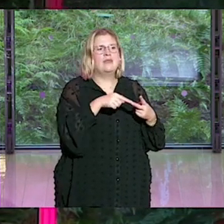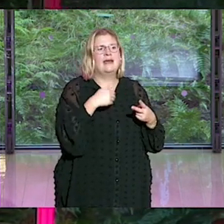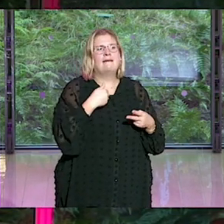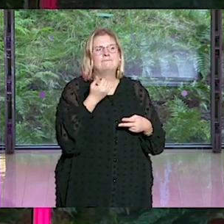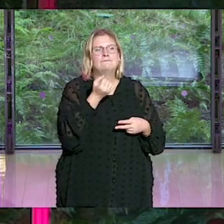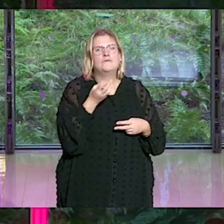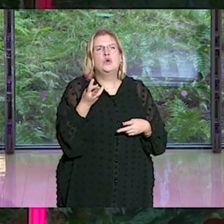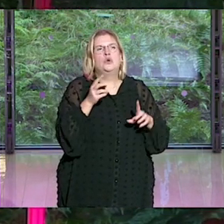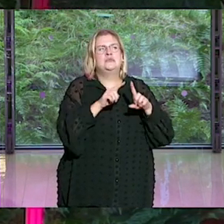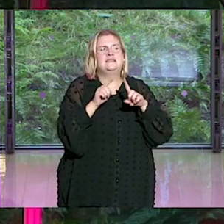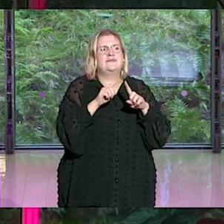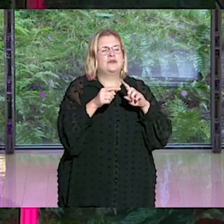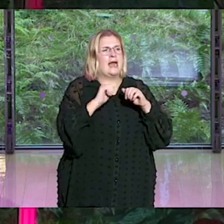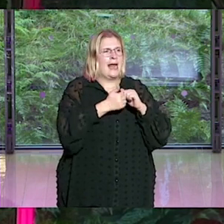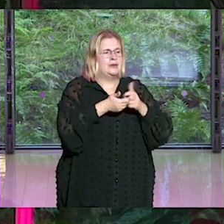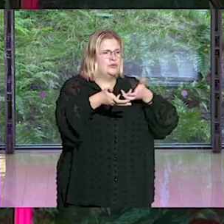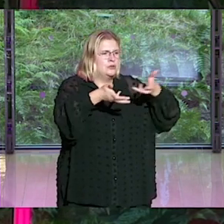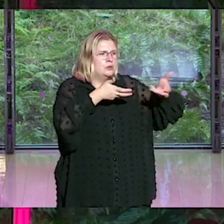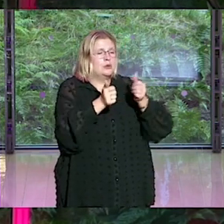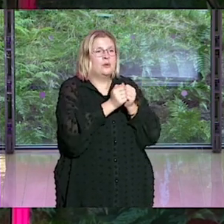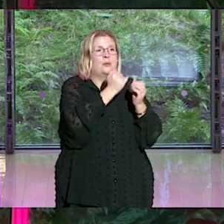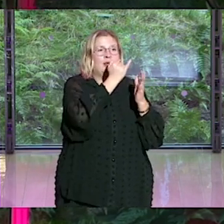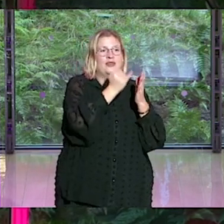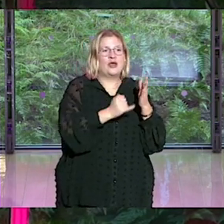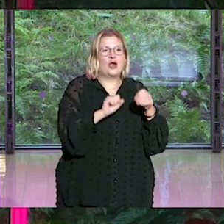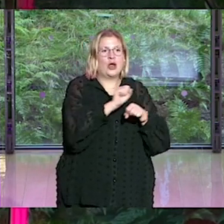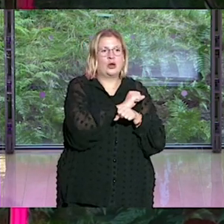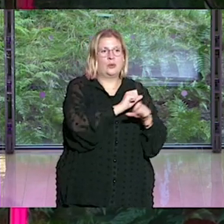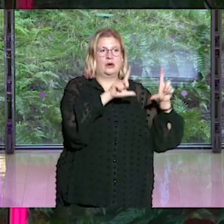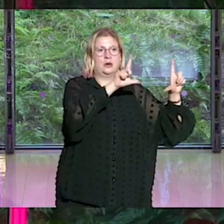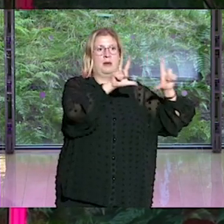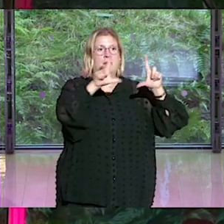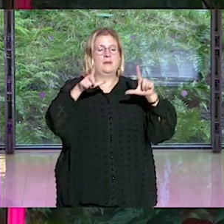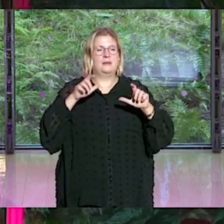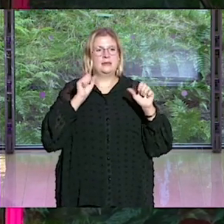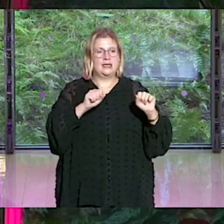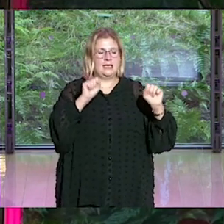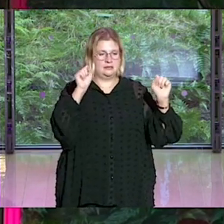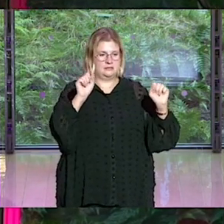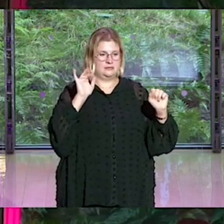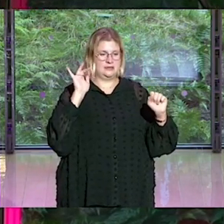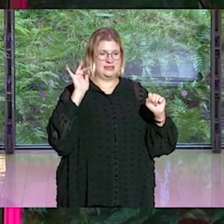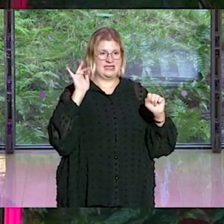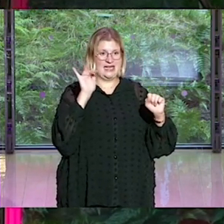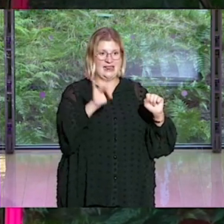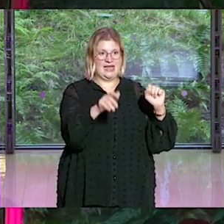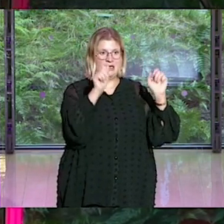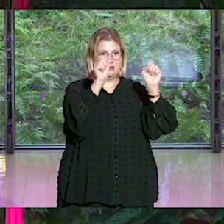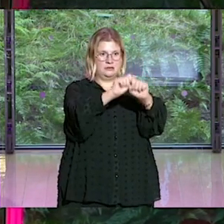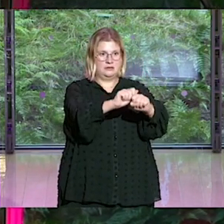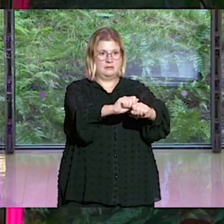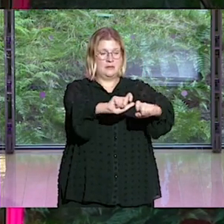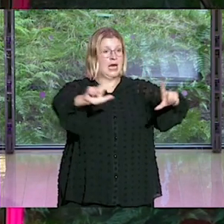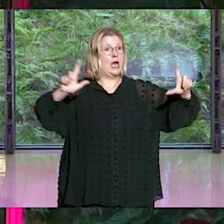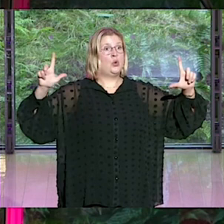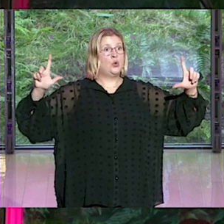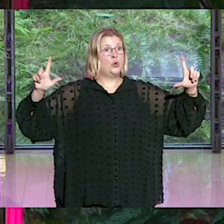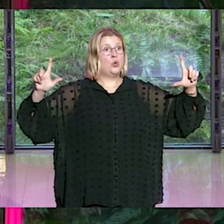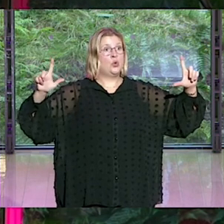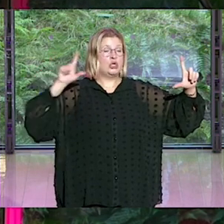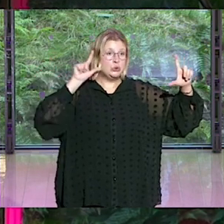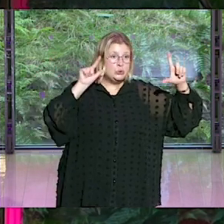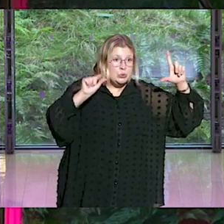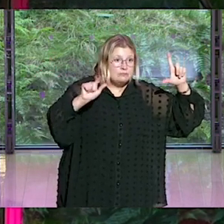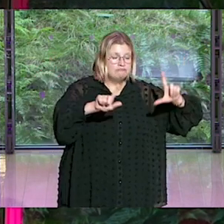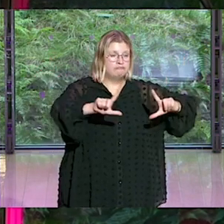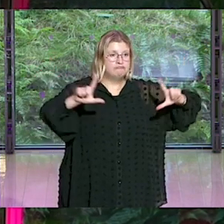to interact with this artwork. You can expand to view a bigger blow-up of